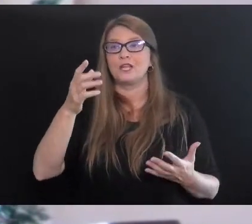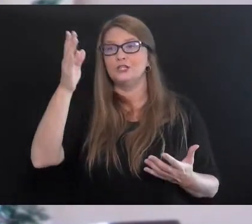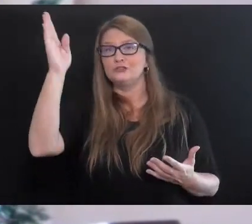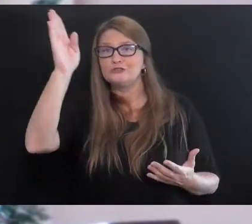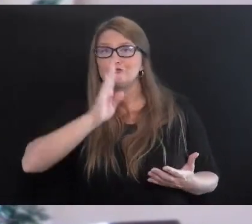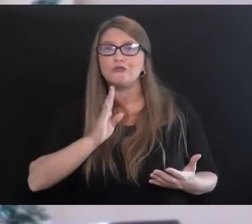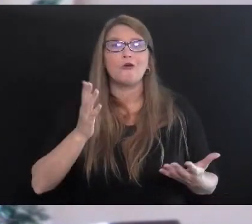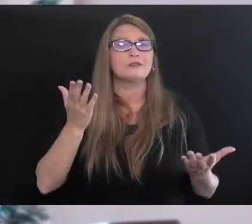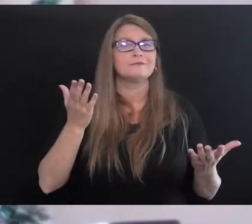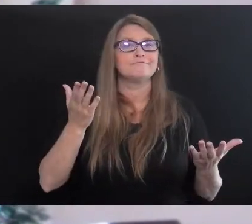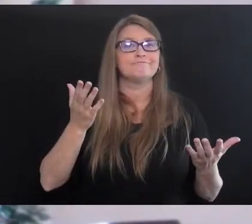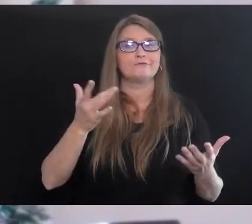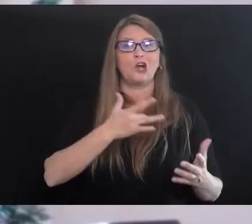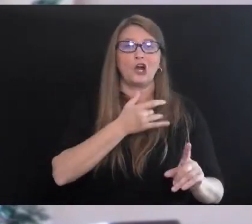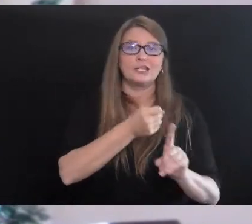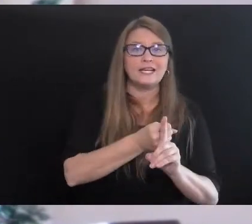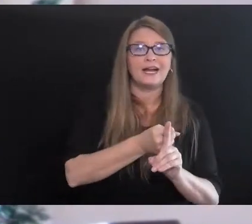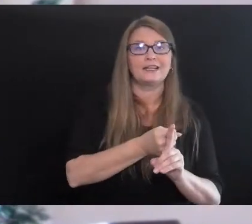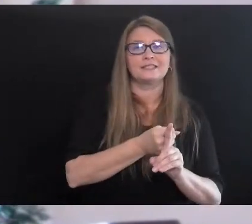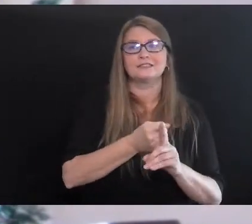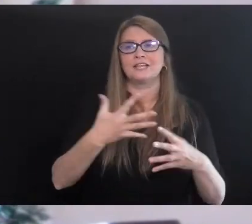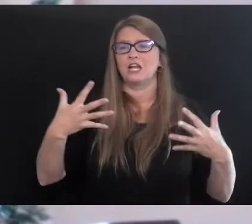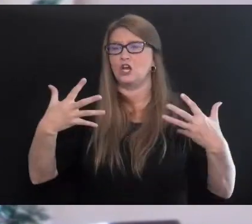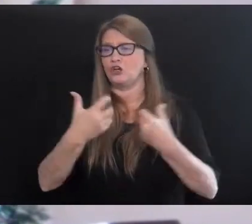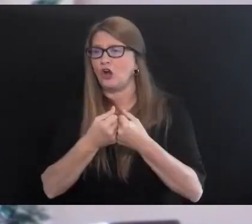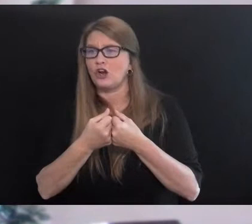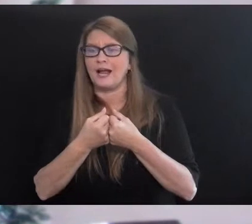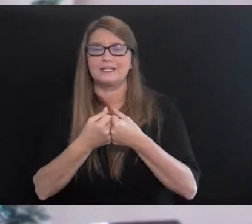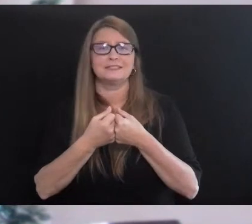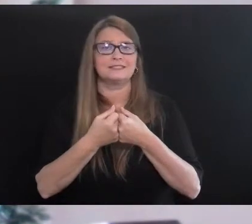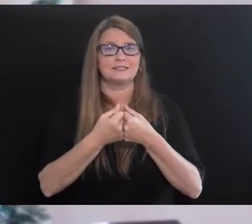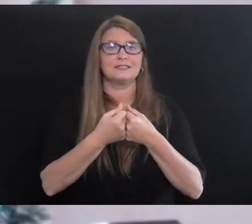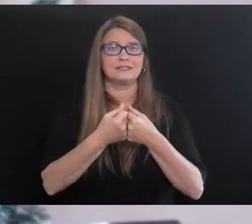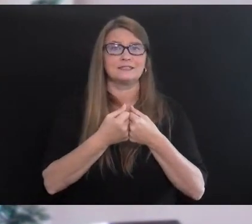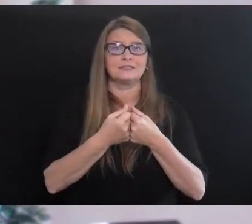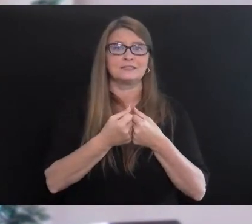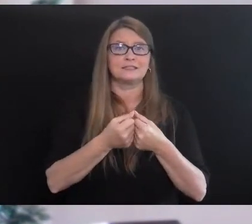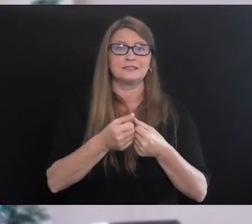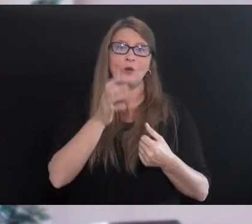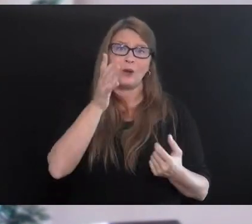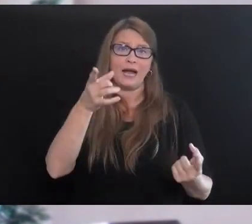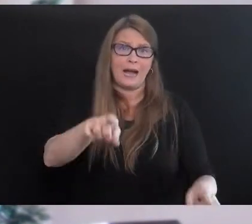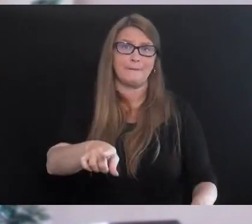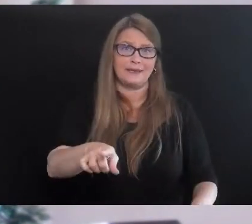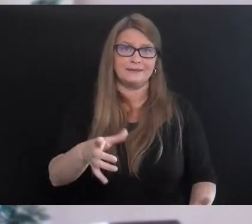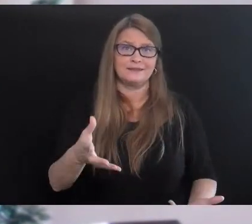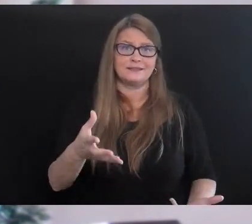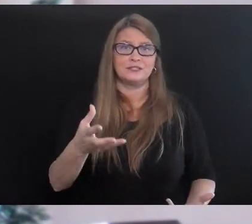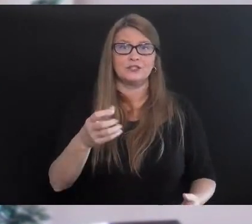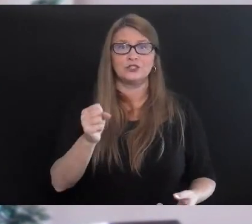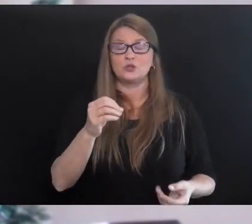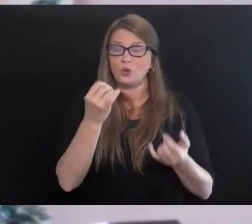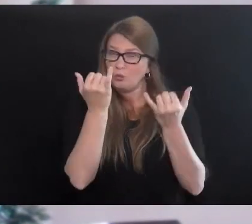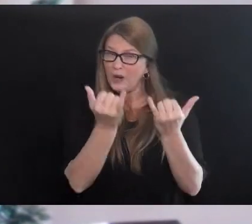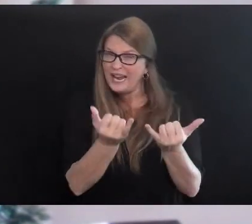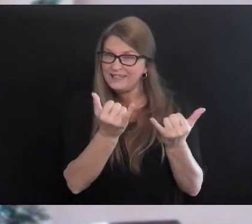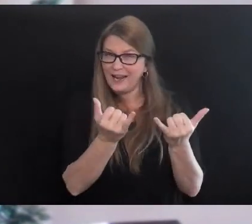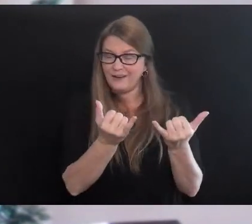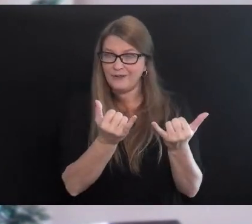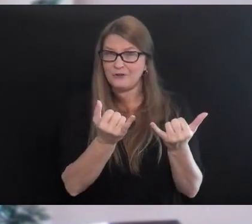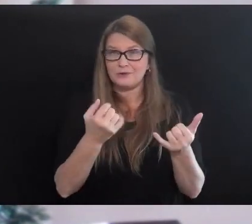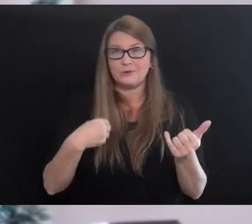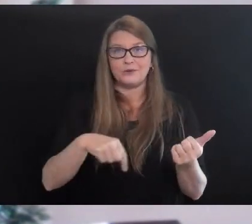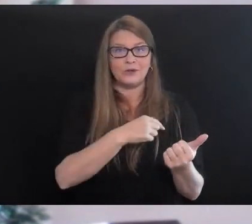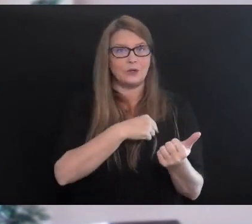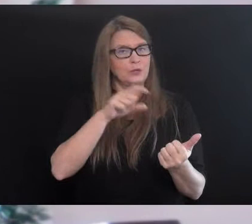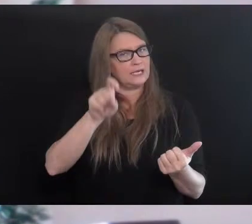strokes, heart attacks, car accidents, et cetera, become more problematic. So it really is the time, West Virginia, for us